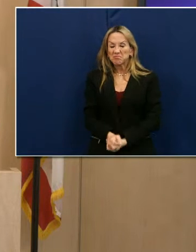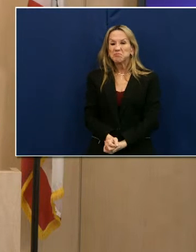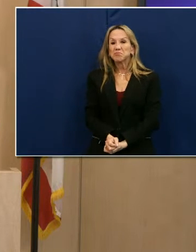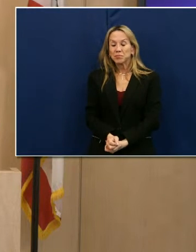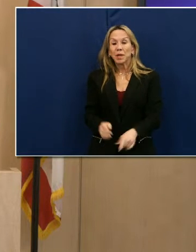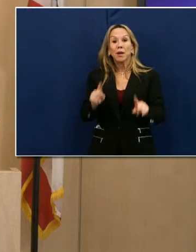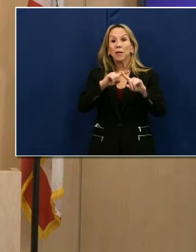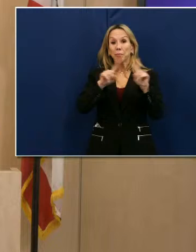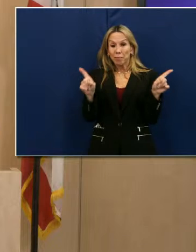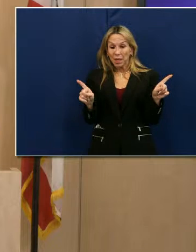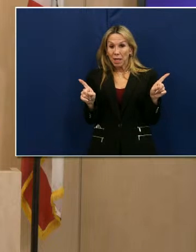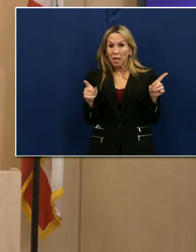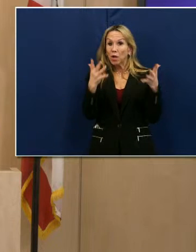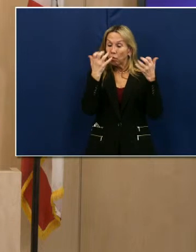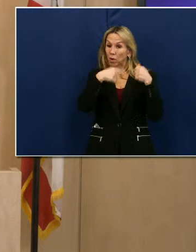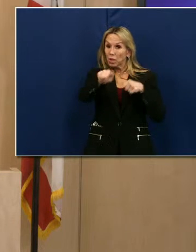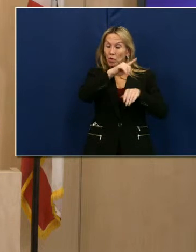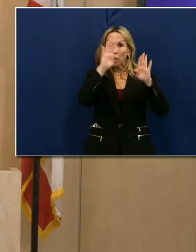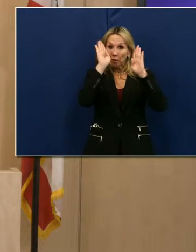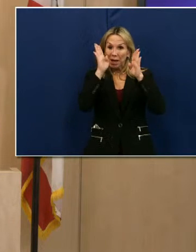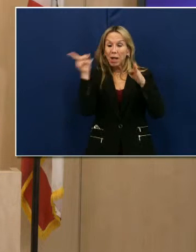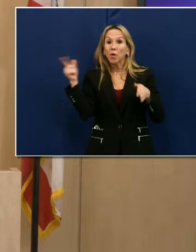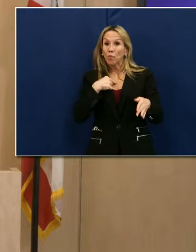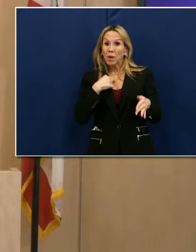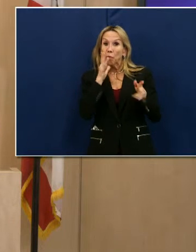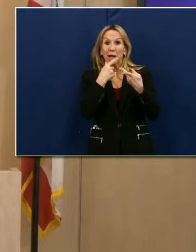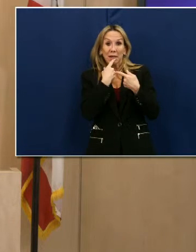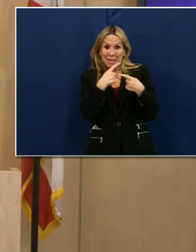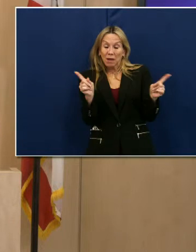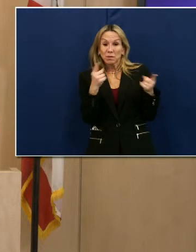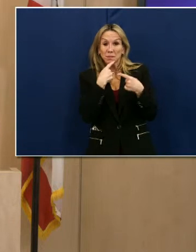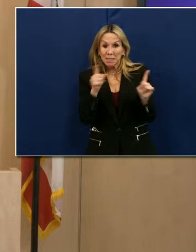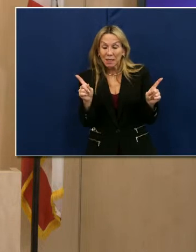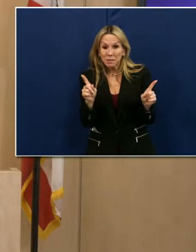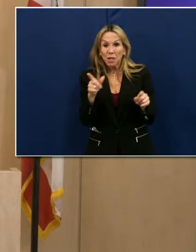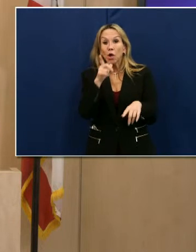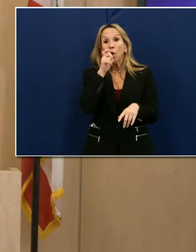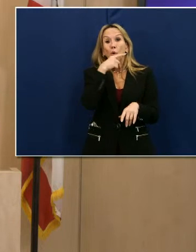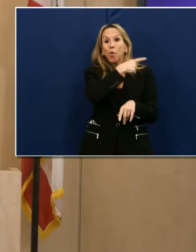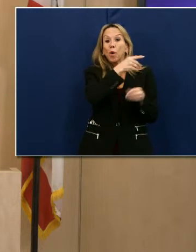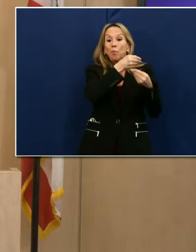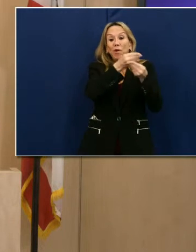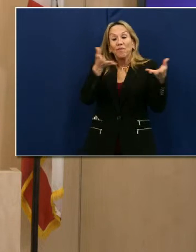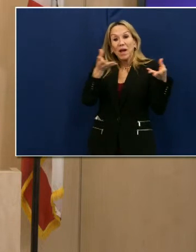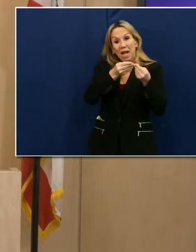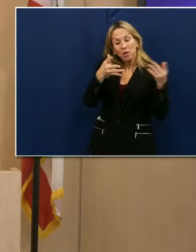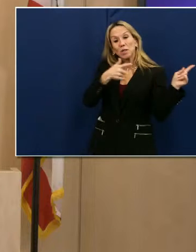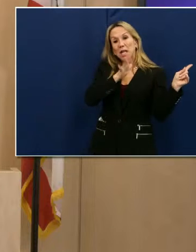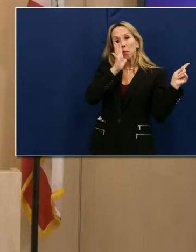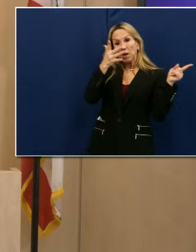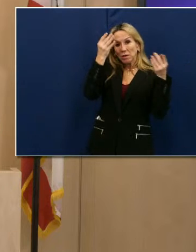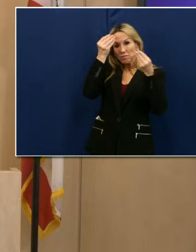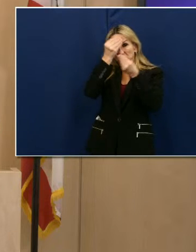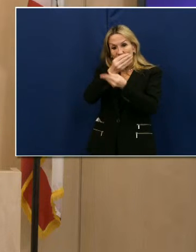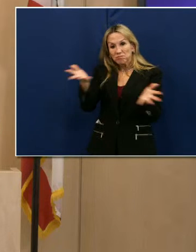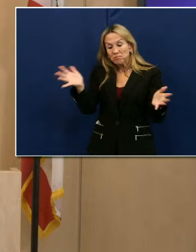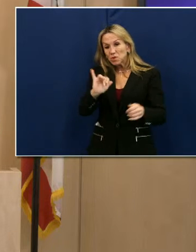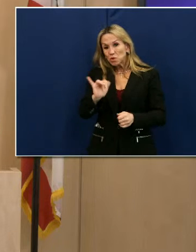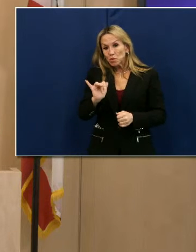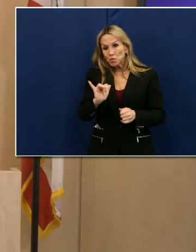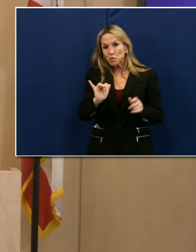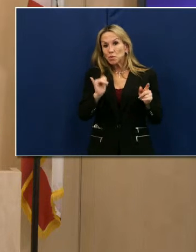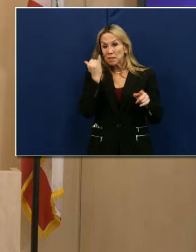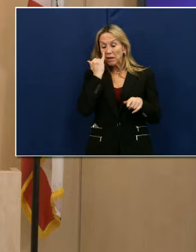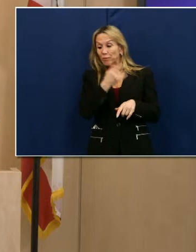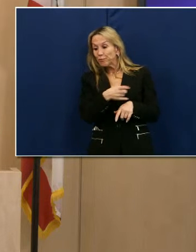we want people to pay attention. We will be announcing it this way. Providers will be informing if individuals have